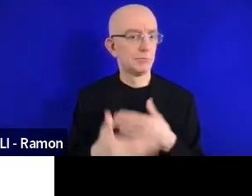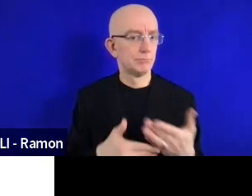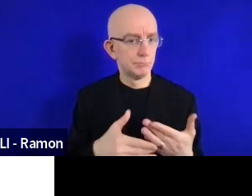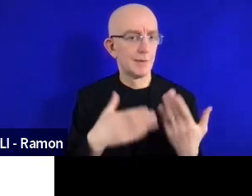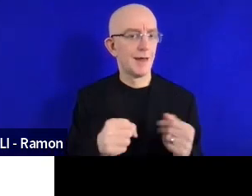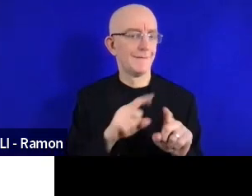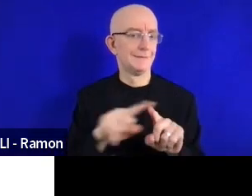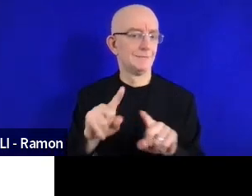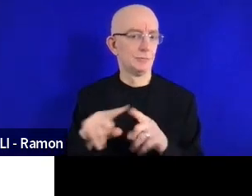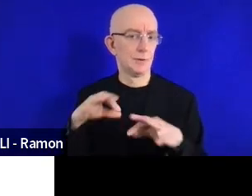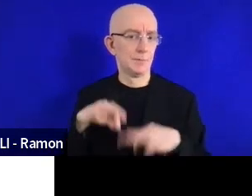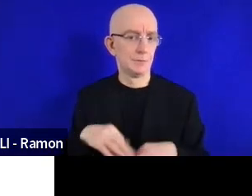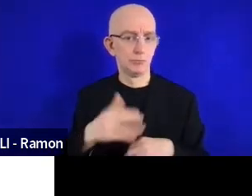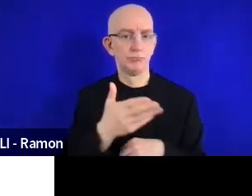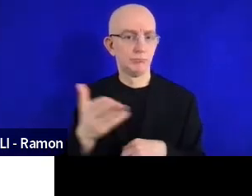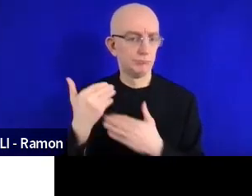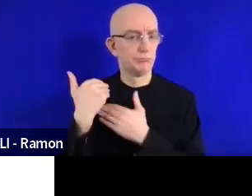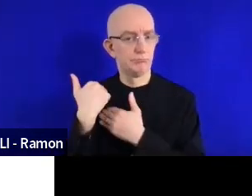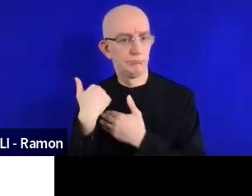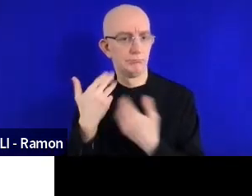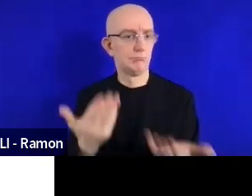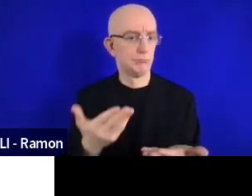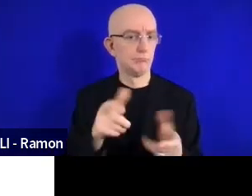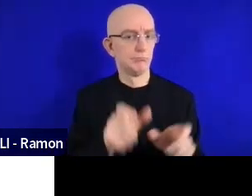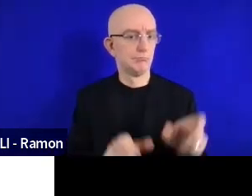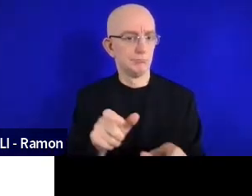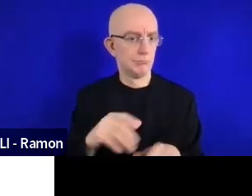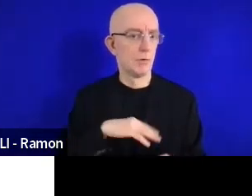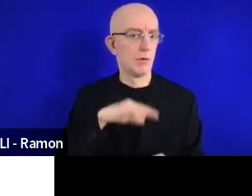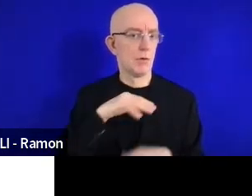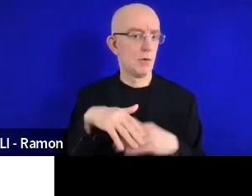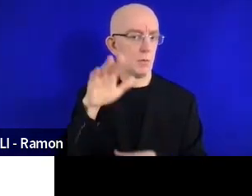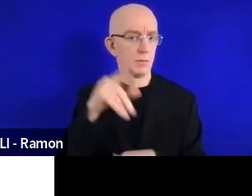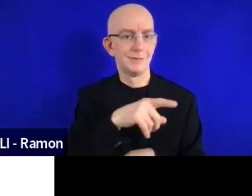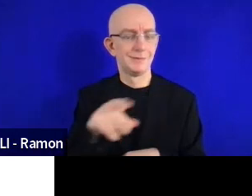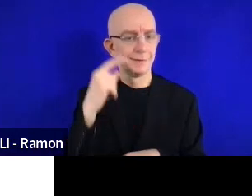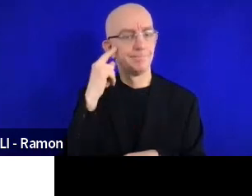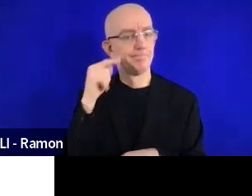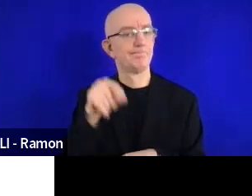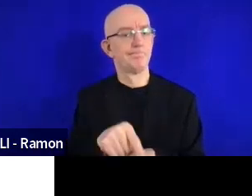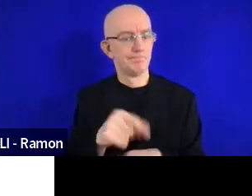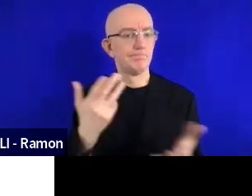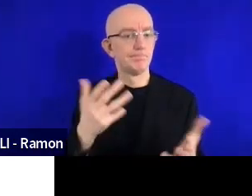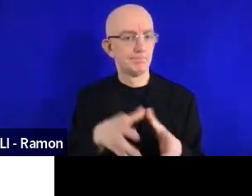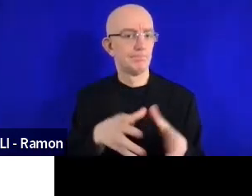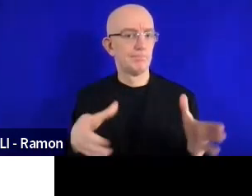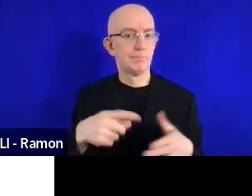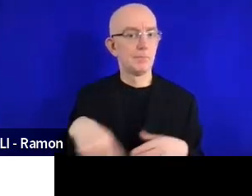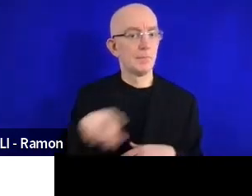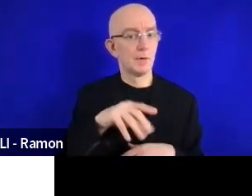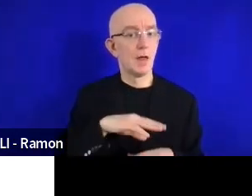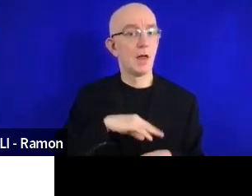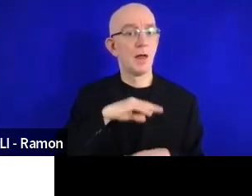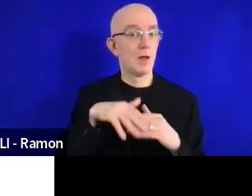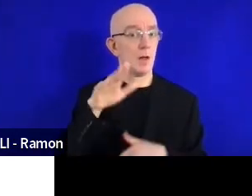Future plans: we want to benchmark to consolidate the gains of the program. We want to engage